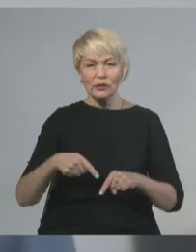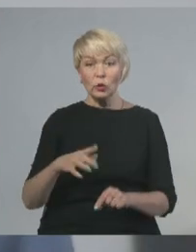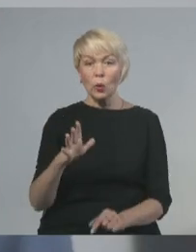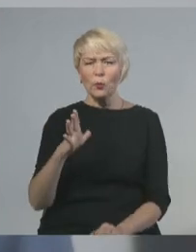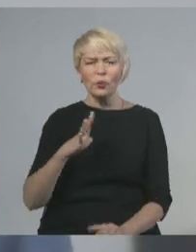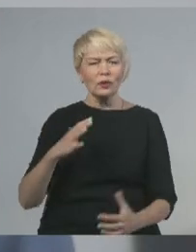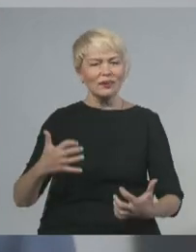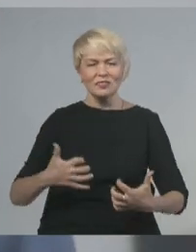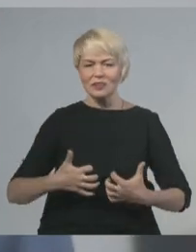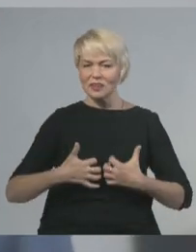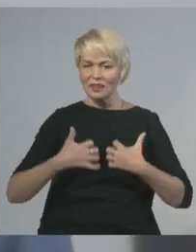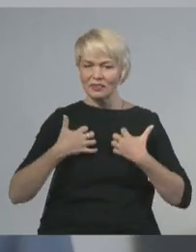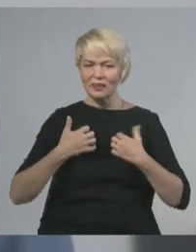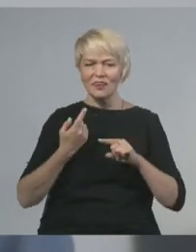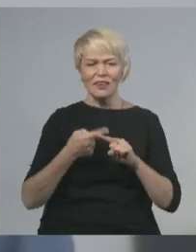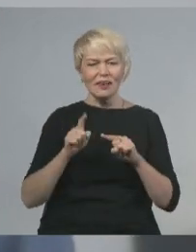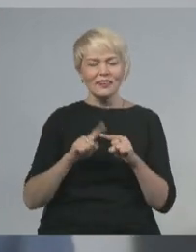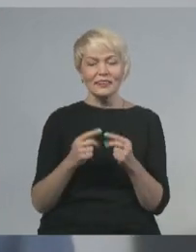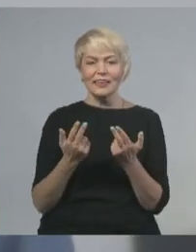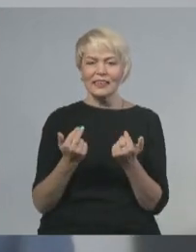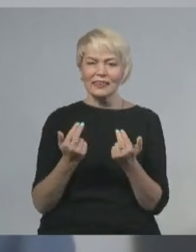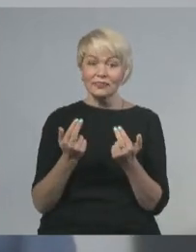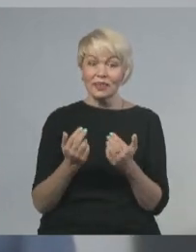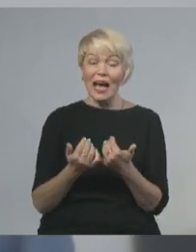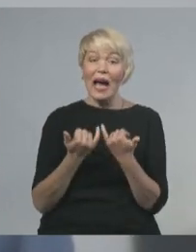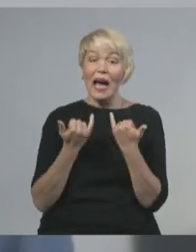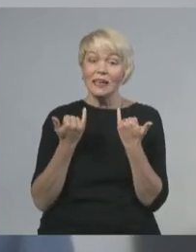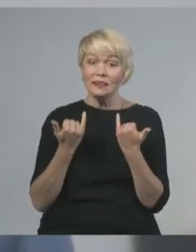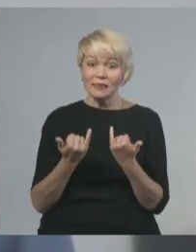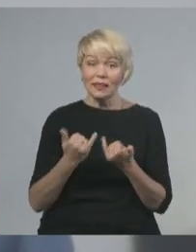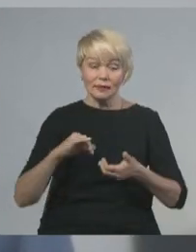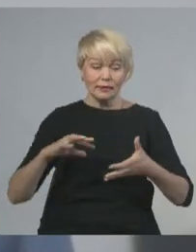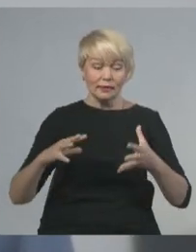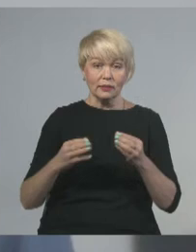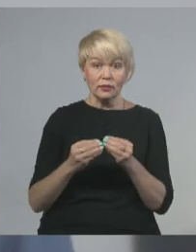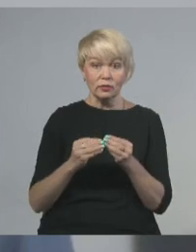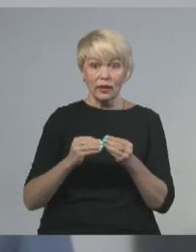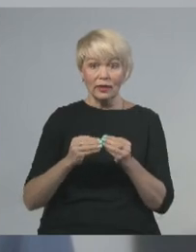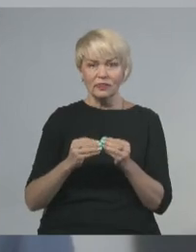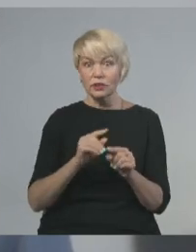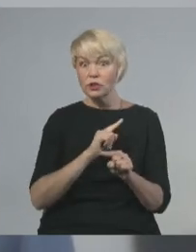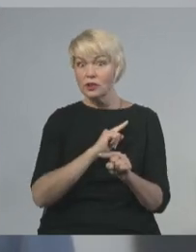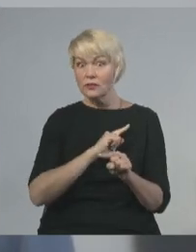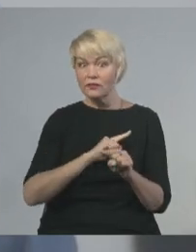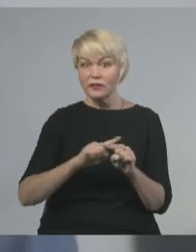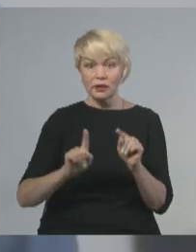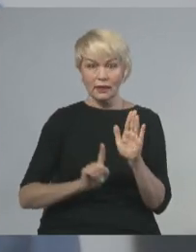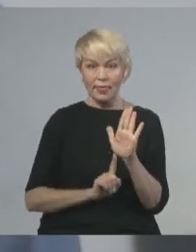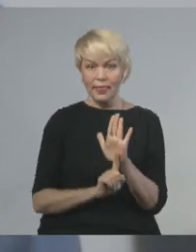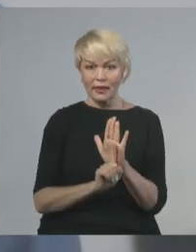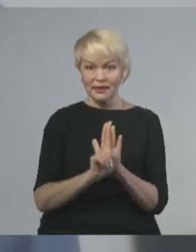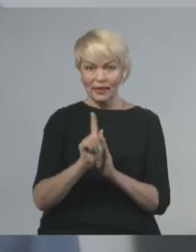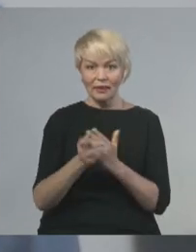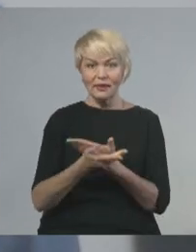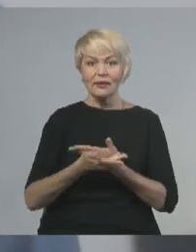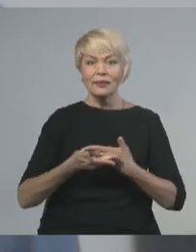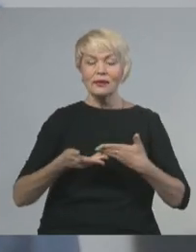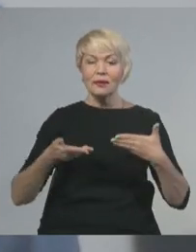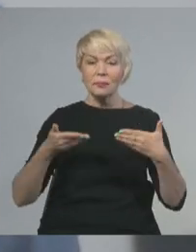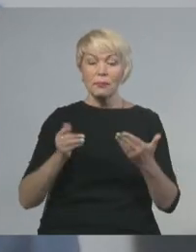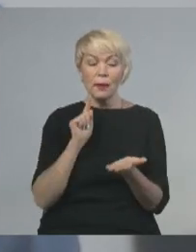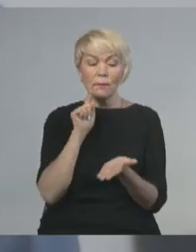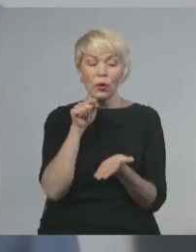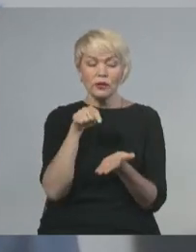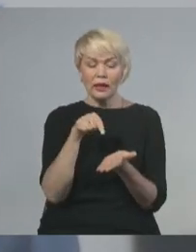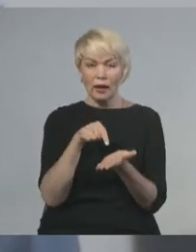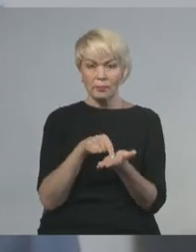quicker because it was basically it happened overnight we've already very early into the crisis we